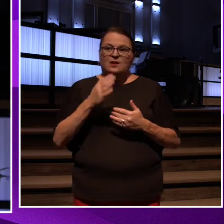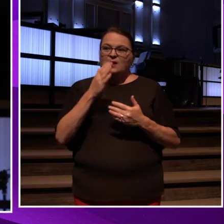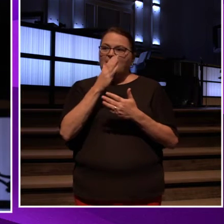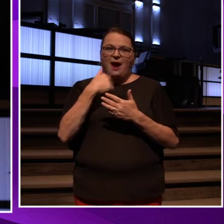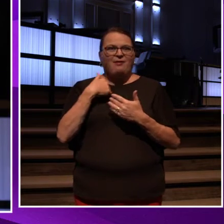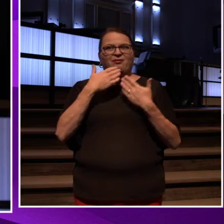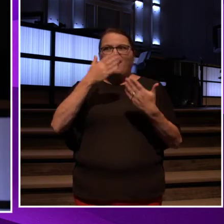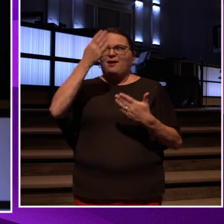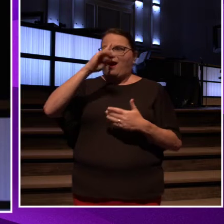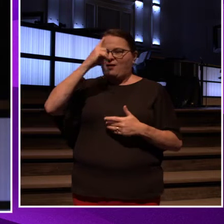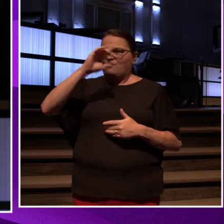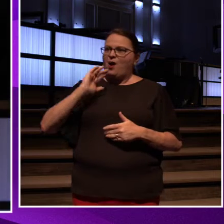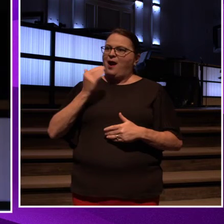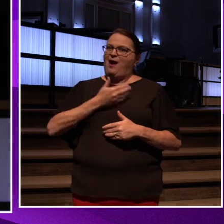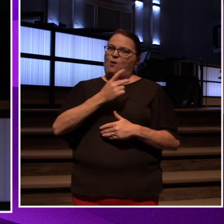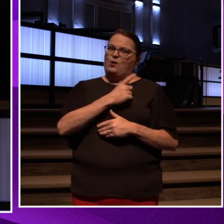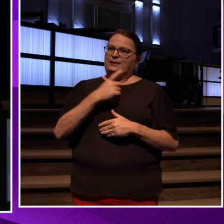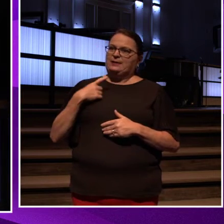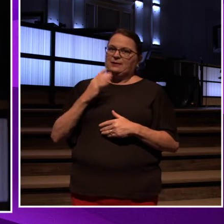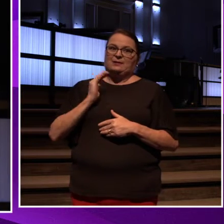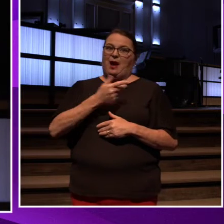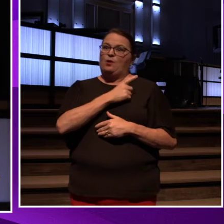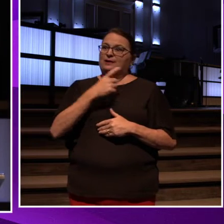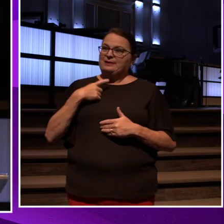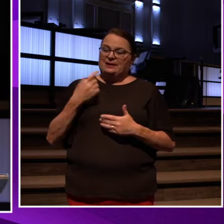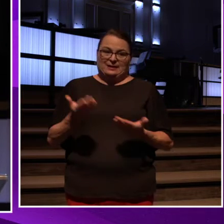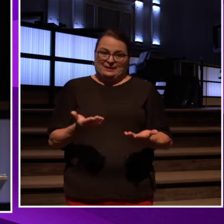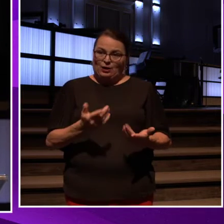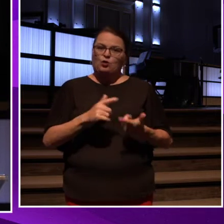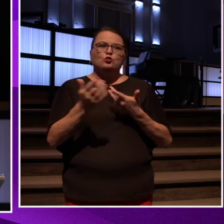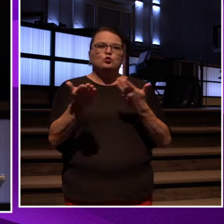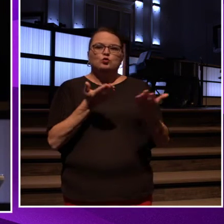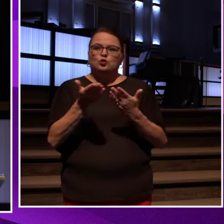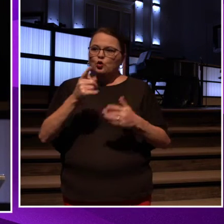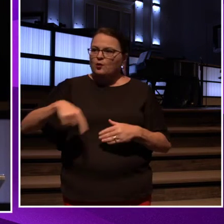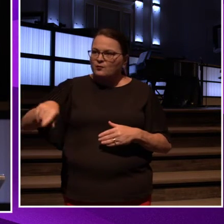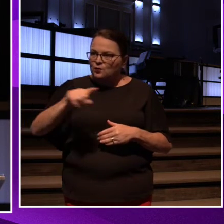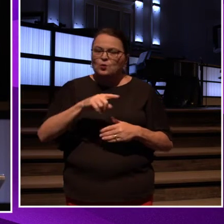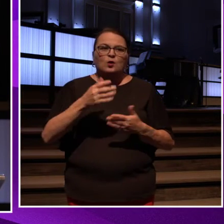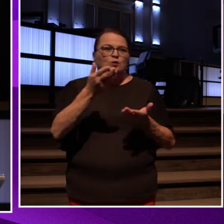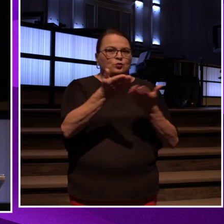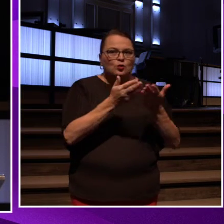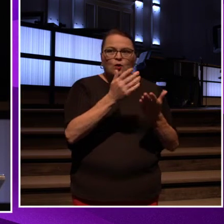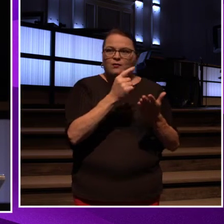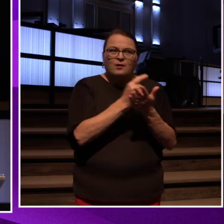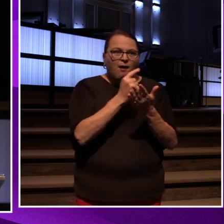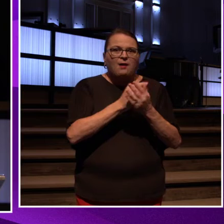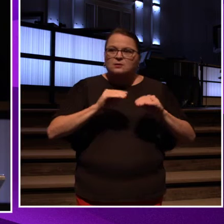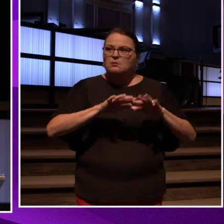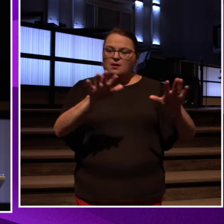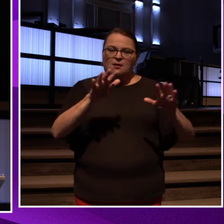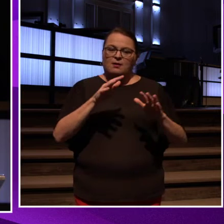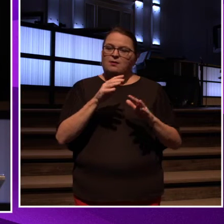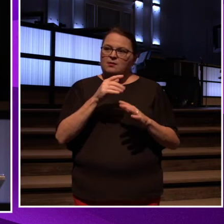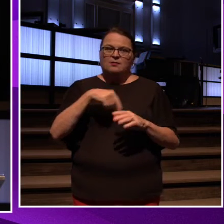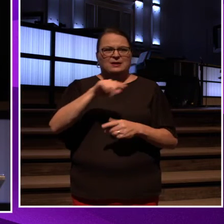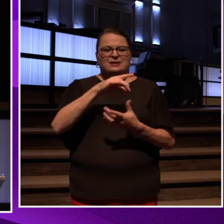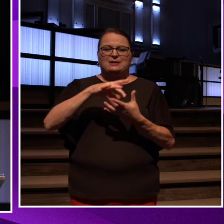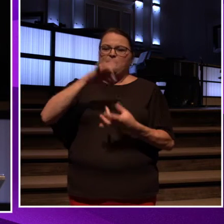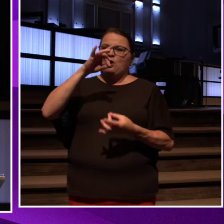get to know them. Our deacons are here to serve you and share the gospel. You know most of your pastors. These are the spiritual leaders in the